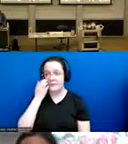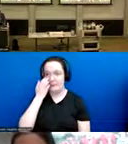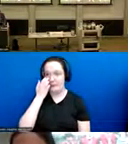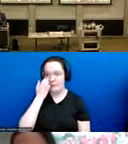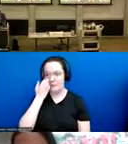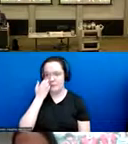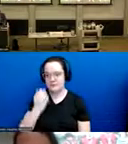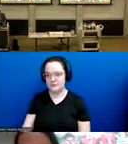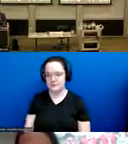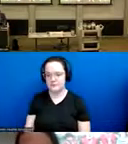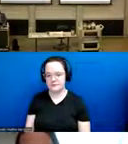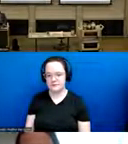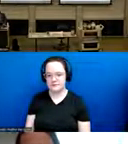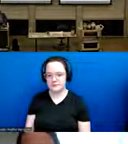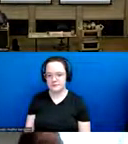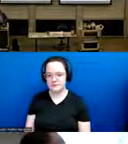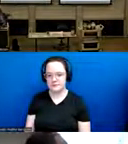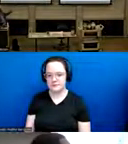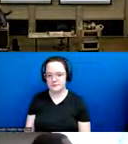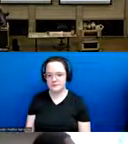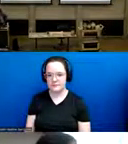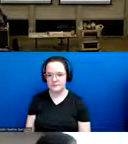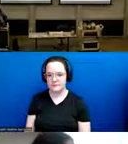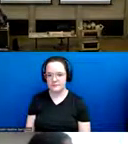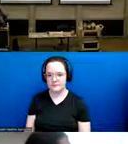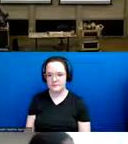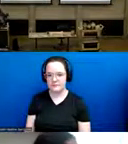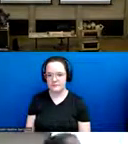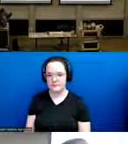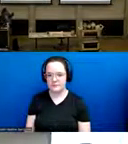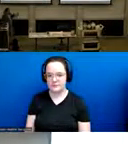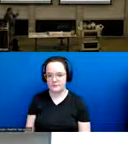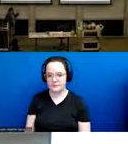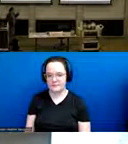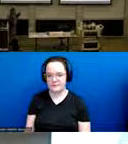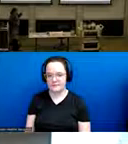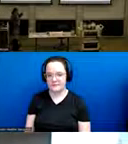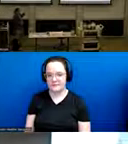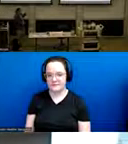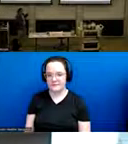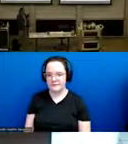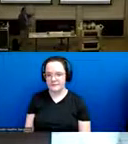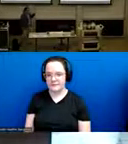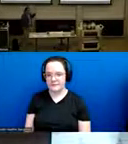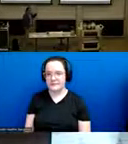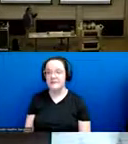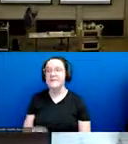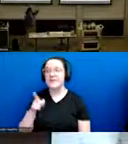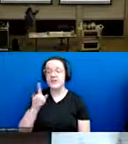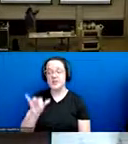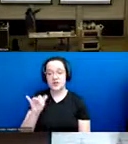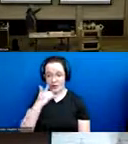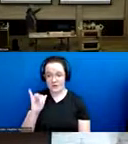Yes. Let's share it. Right? So what you can do, because this actually looks like a parametric process,